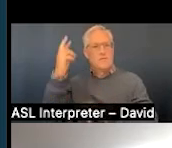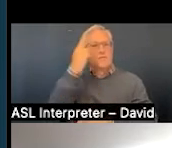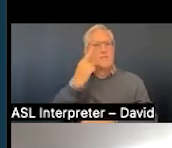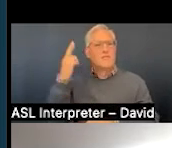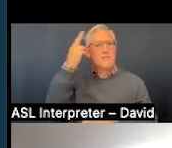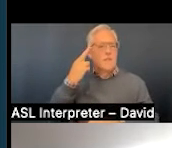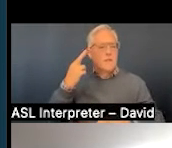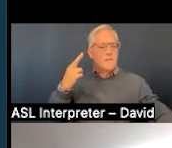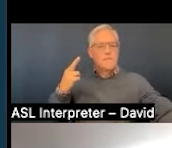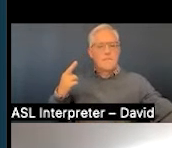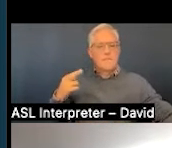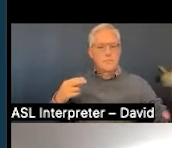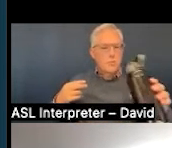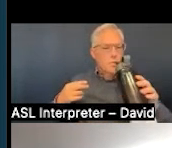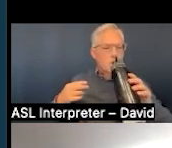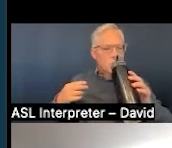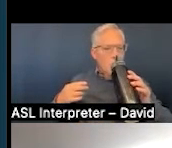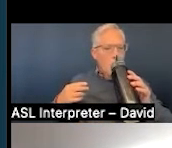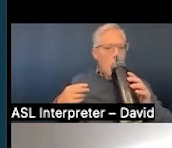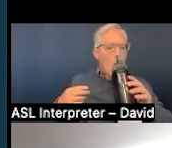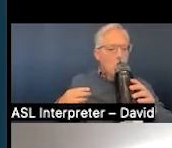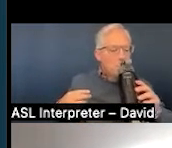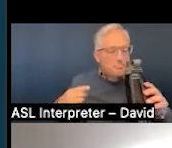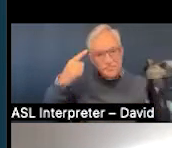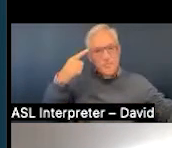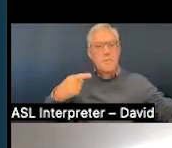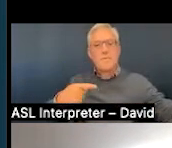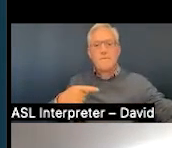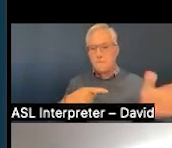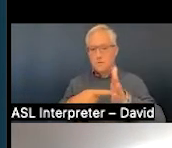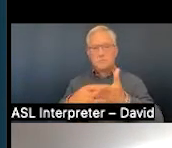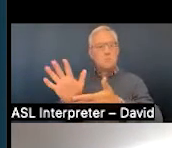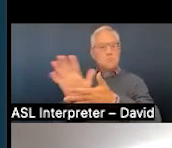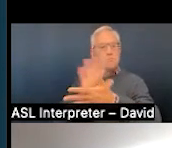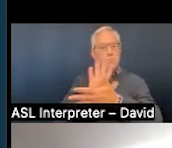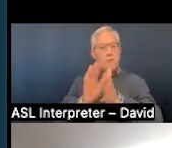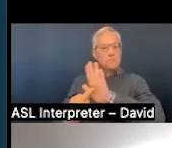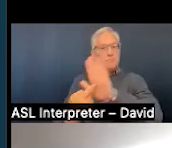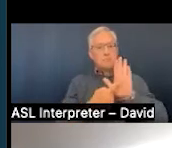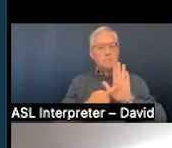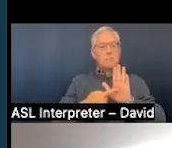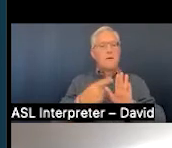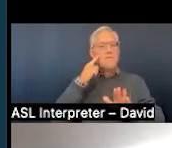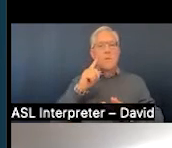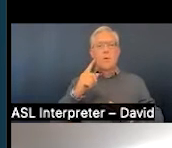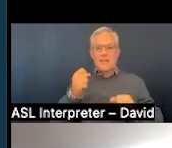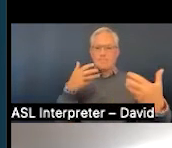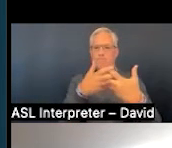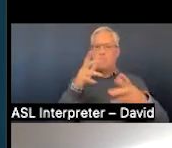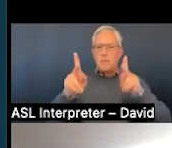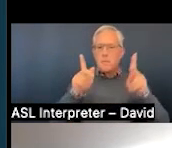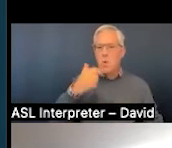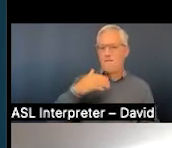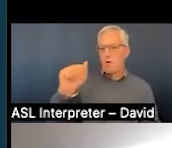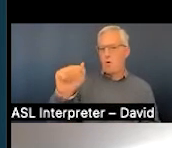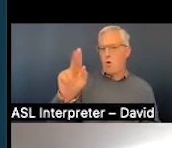towards autism-friendly screenings and materials that are made to support those. And we also made sure that if you have a DCP,